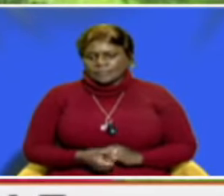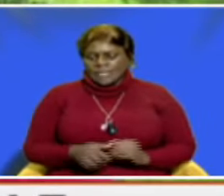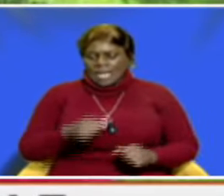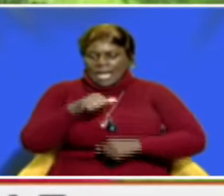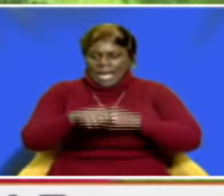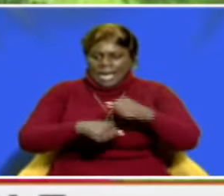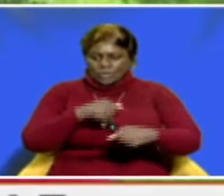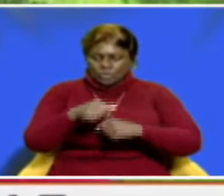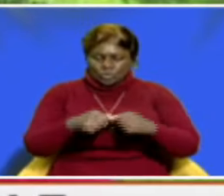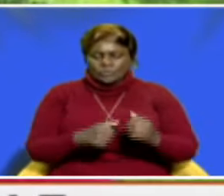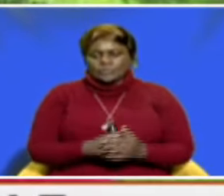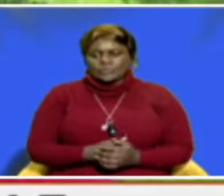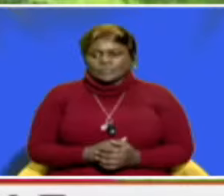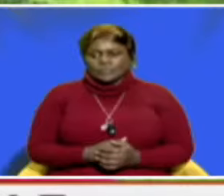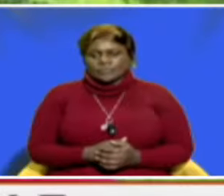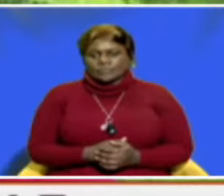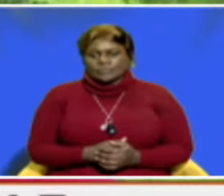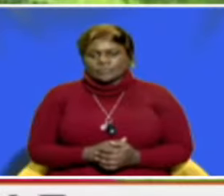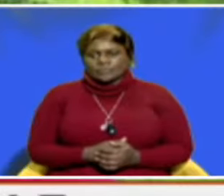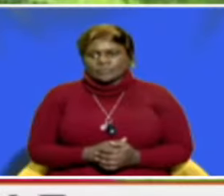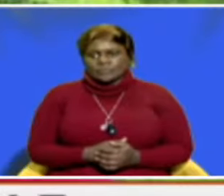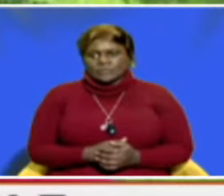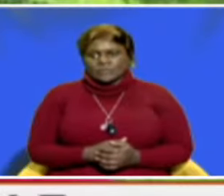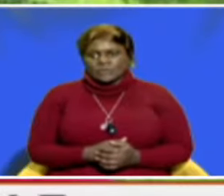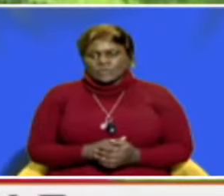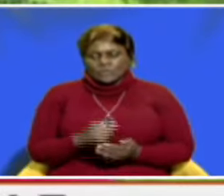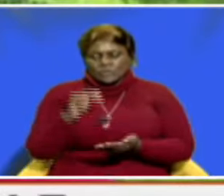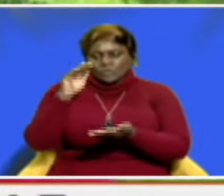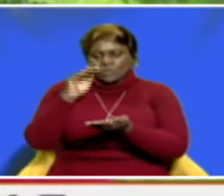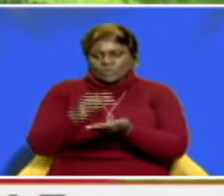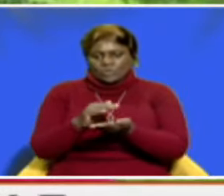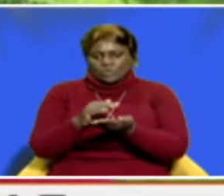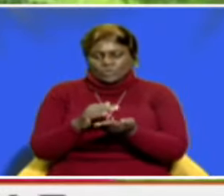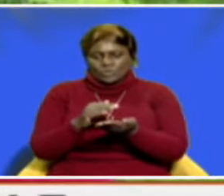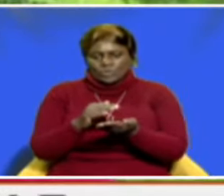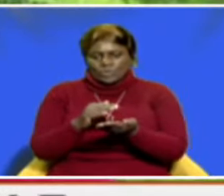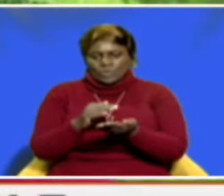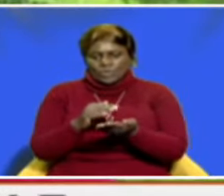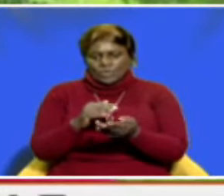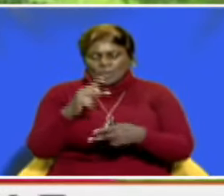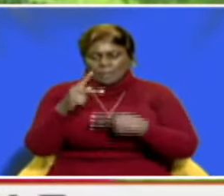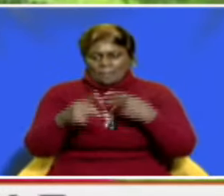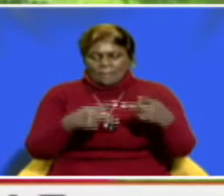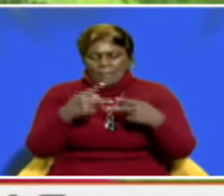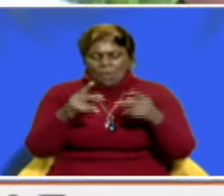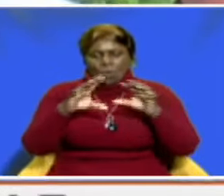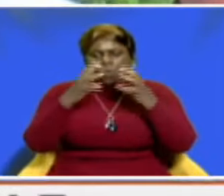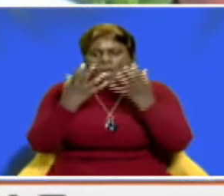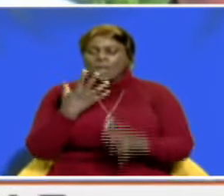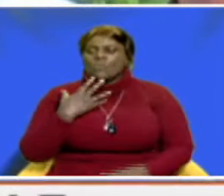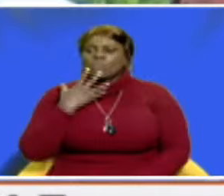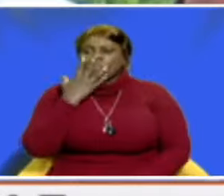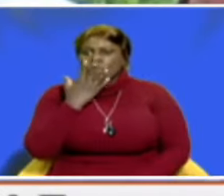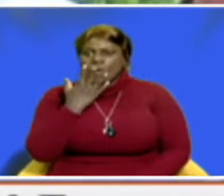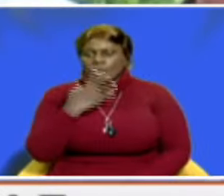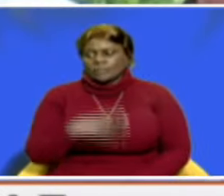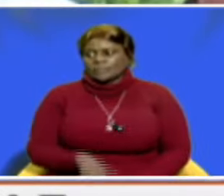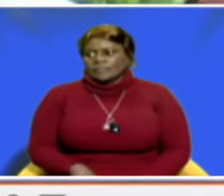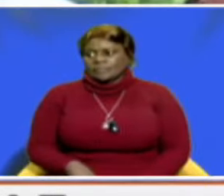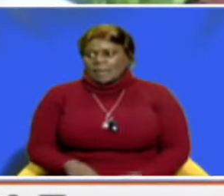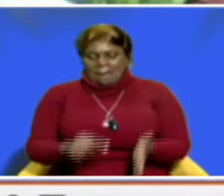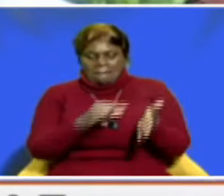action to reduce this progression of global warming. And as a